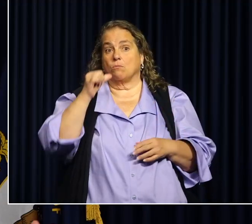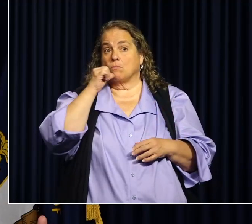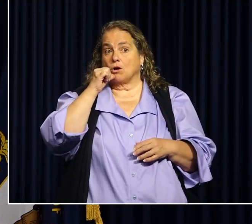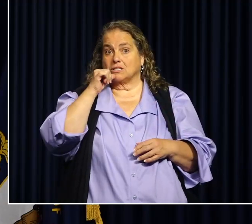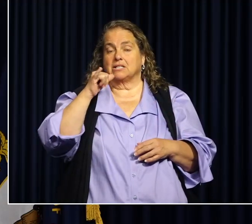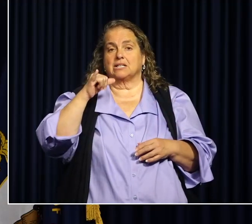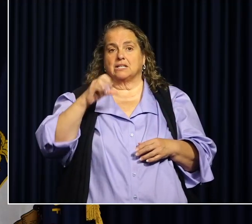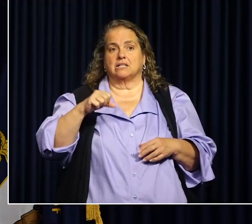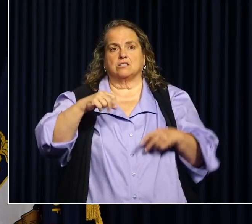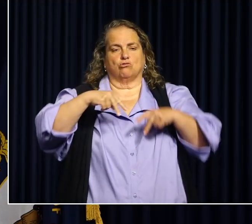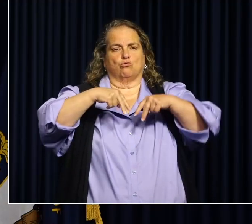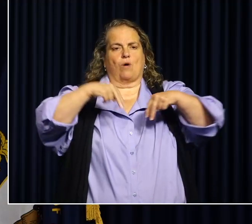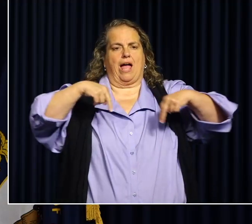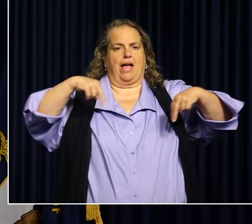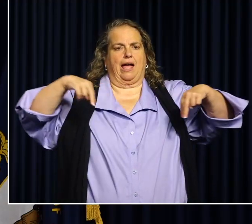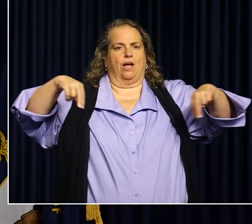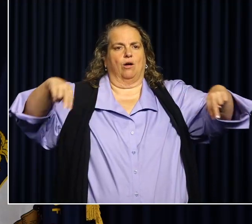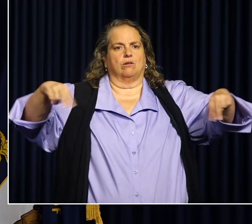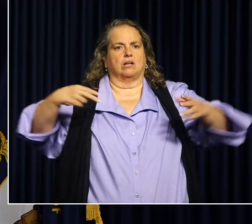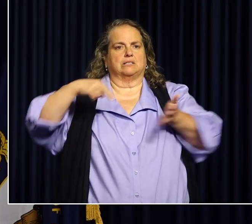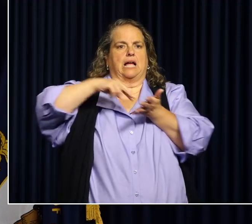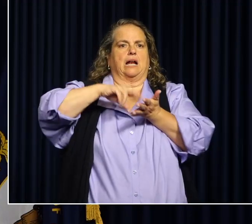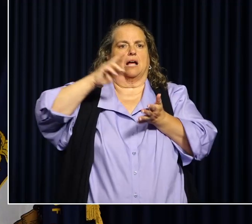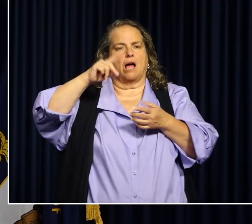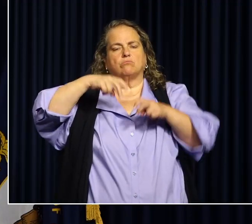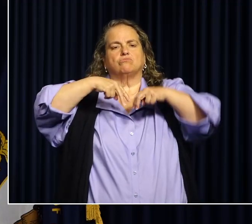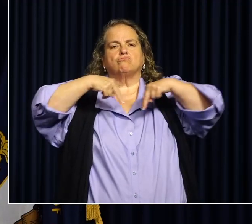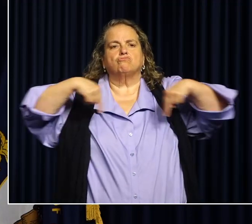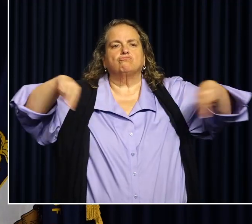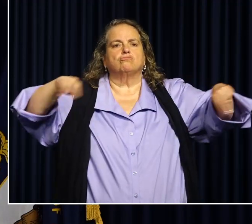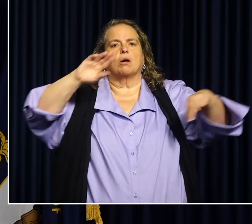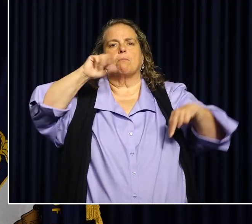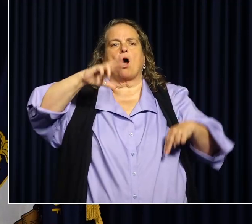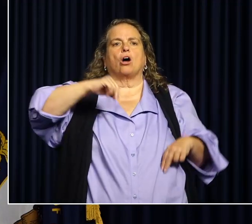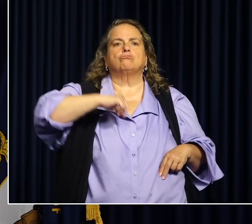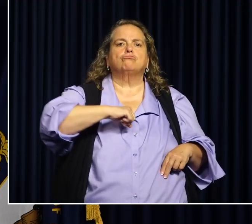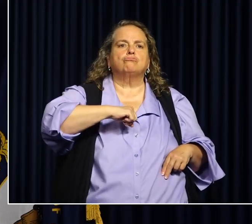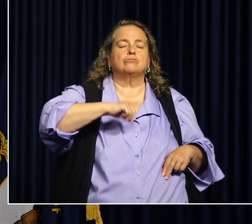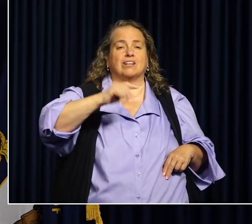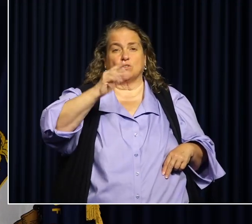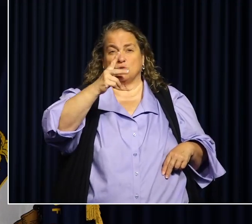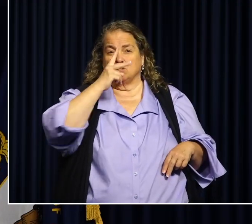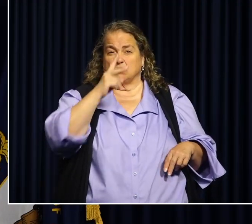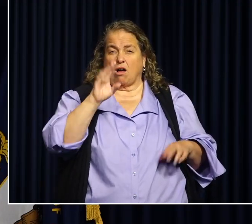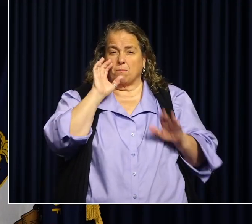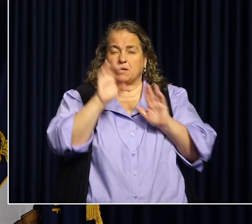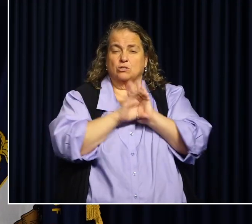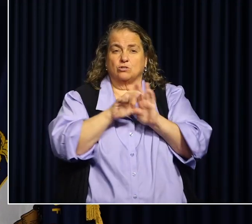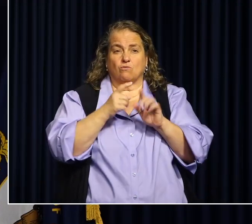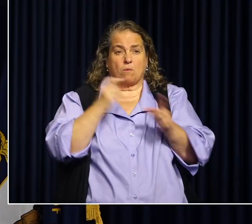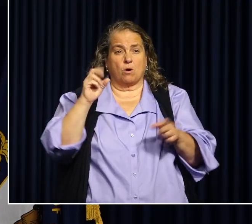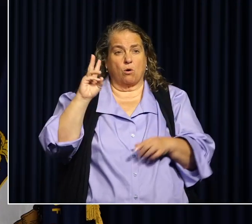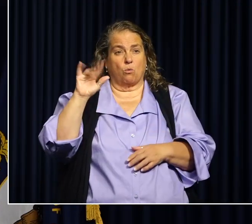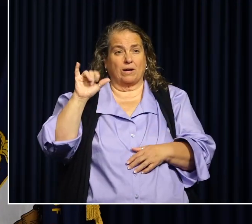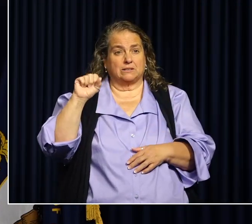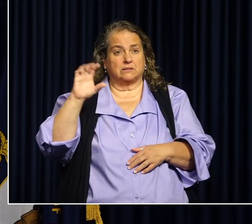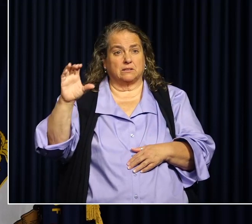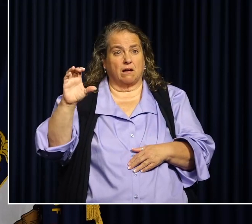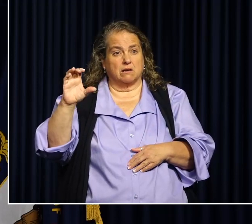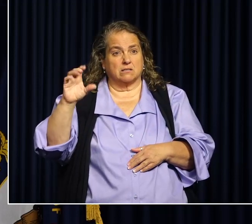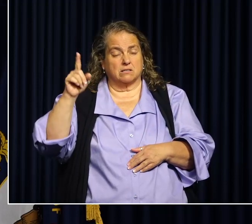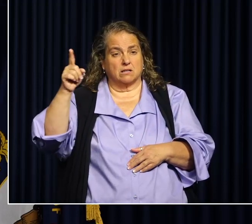bars is a crowd that's around the bar. And oh my goodness, if you saw some pictures from Wisconsin